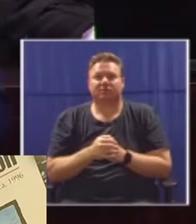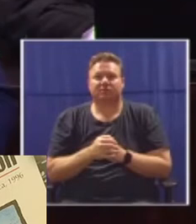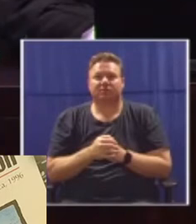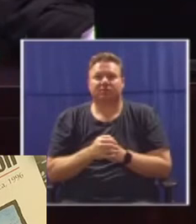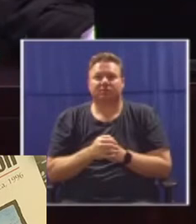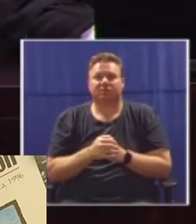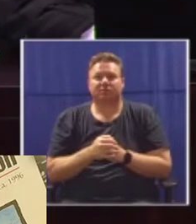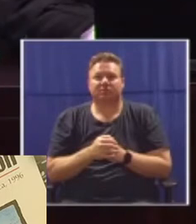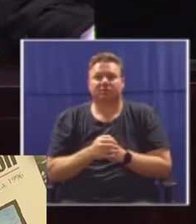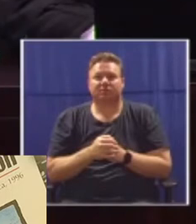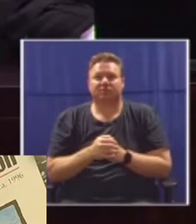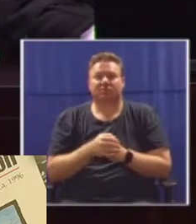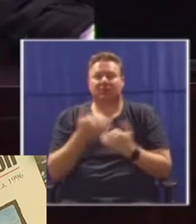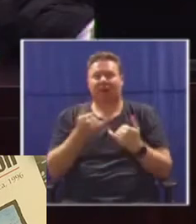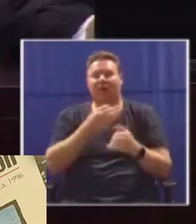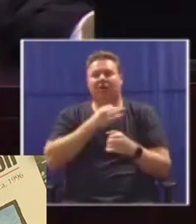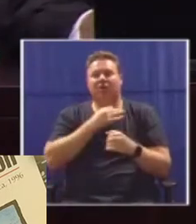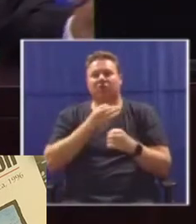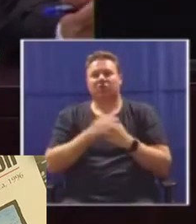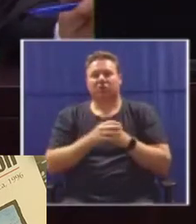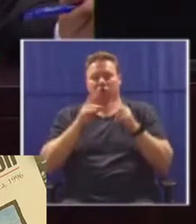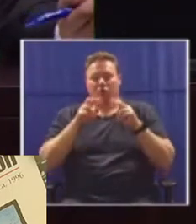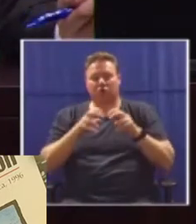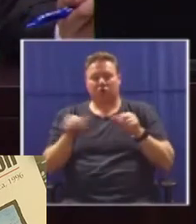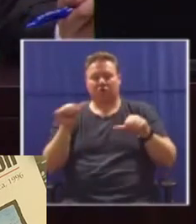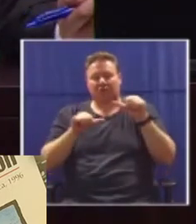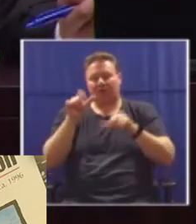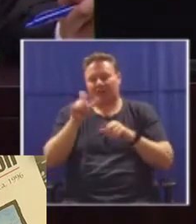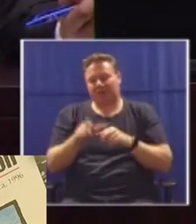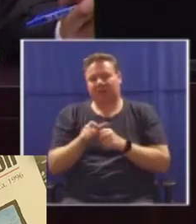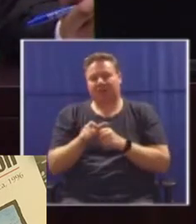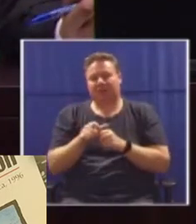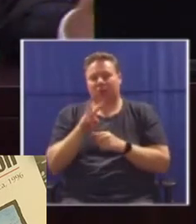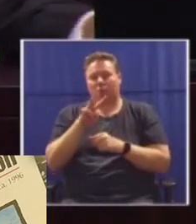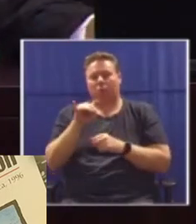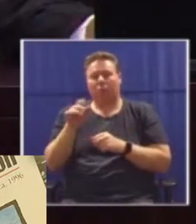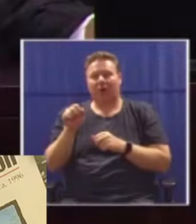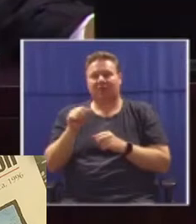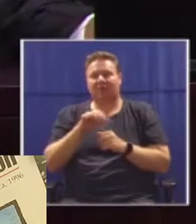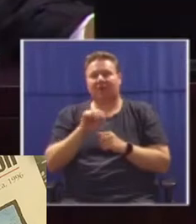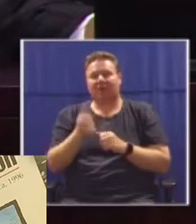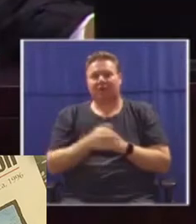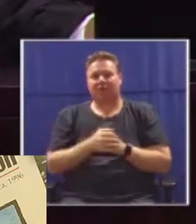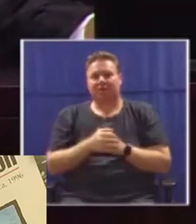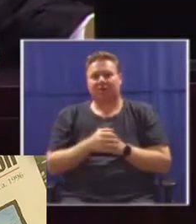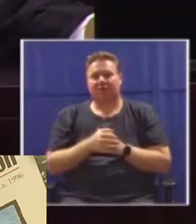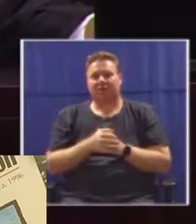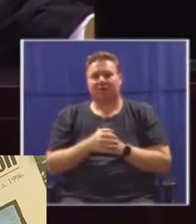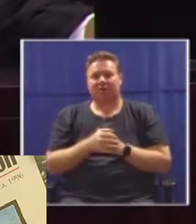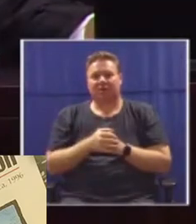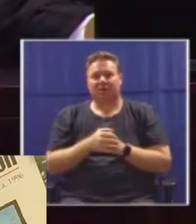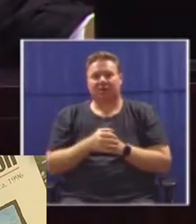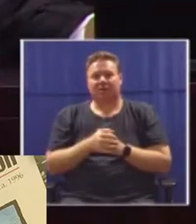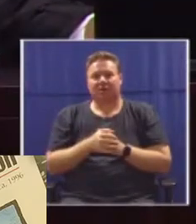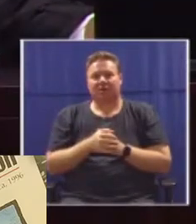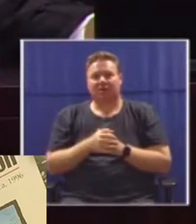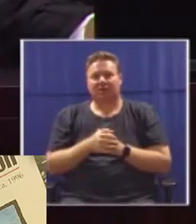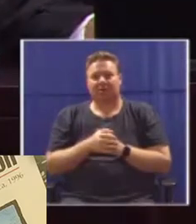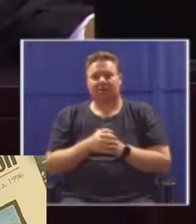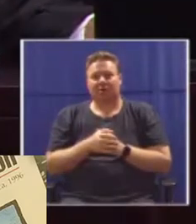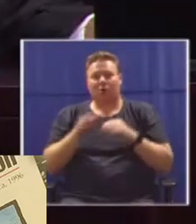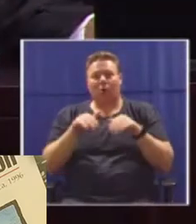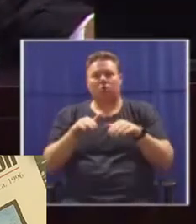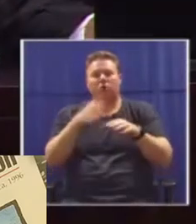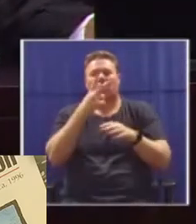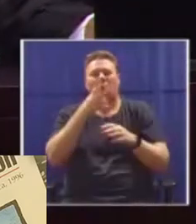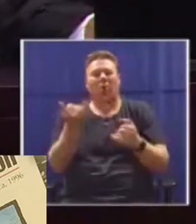Research scientists, Willis and others, made the following observation: that increasingly the ocean has typically been viewed as a sink